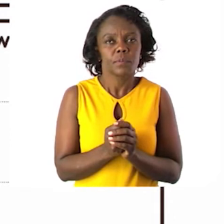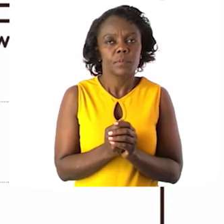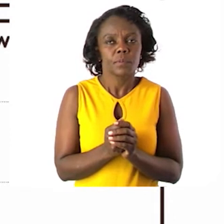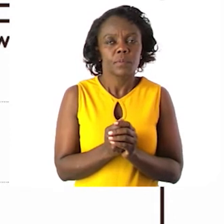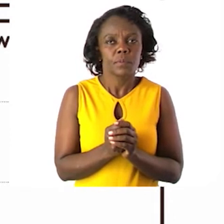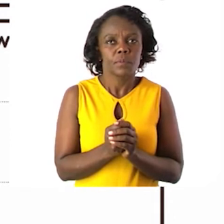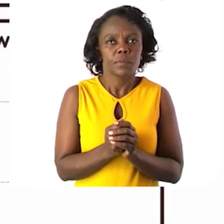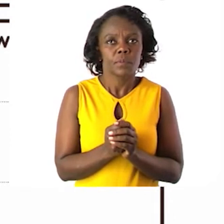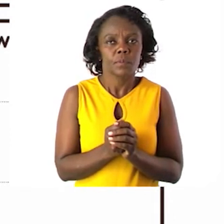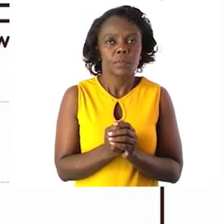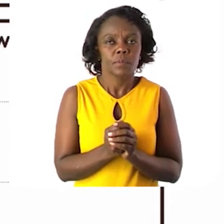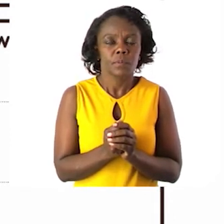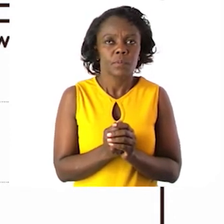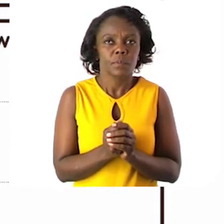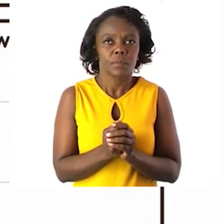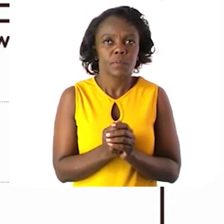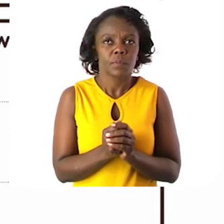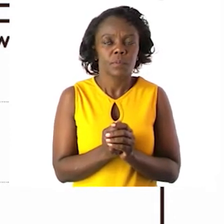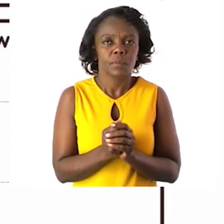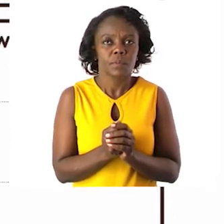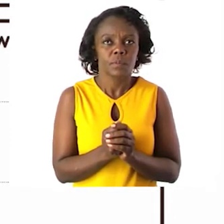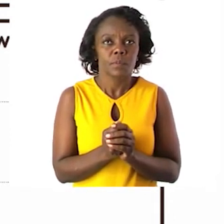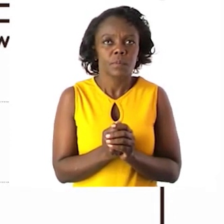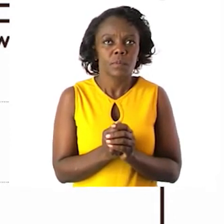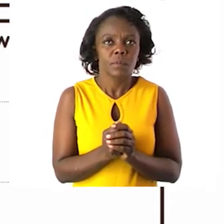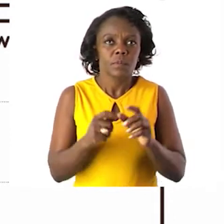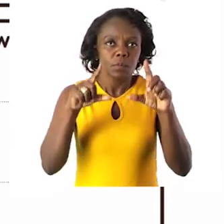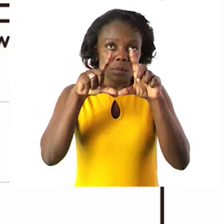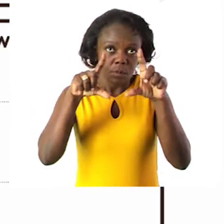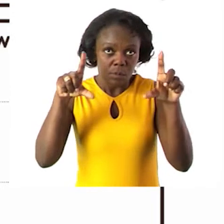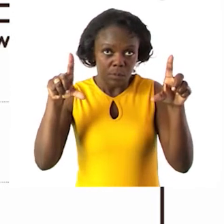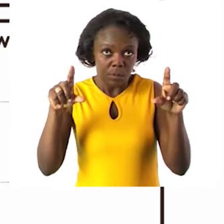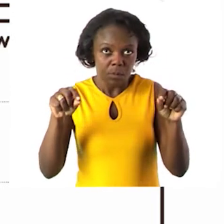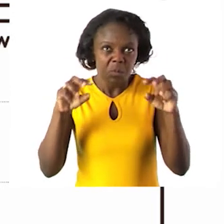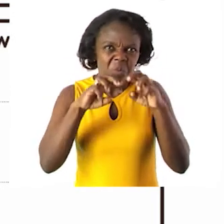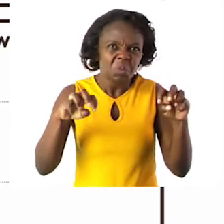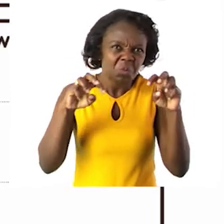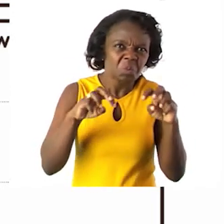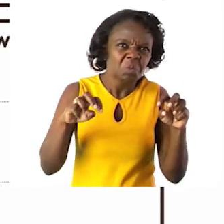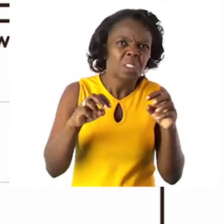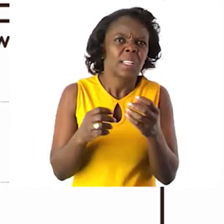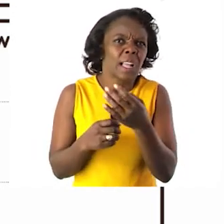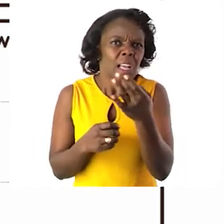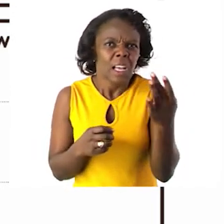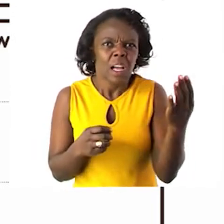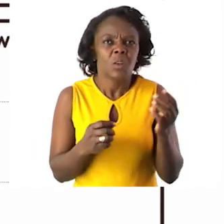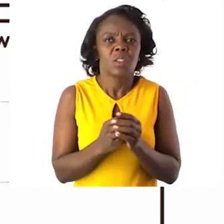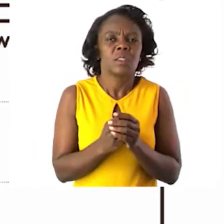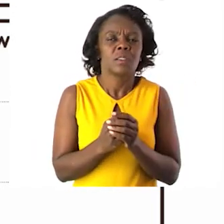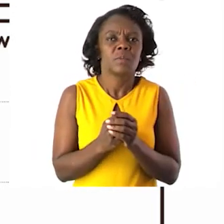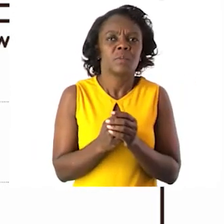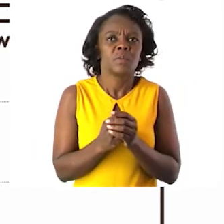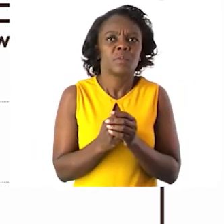All right. So you are going to be checking in the table there. You check in the table and you count those 3